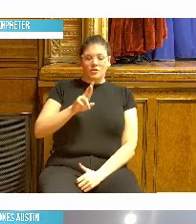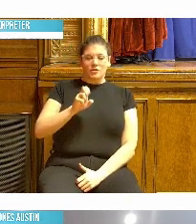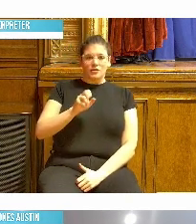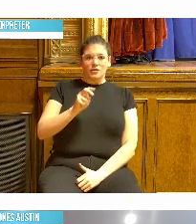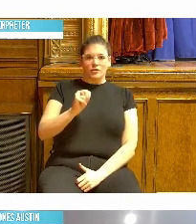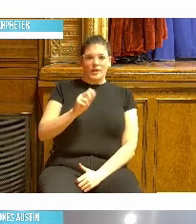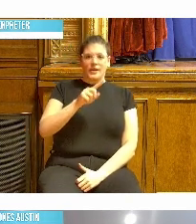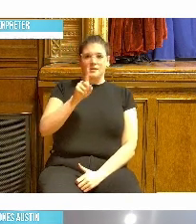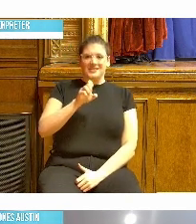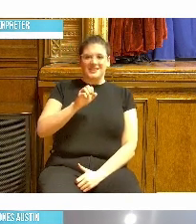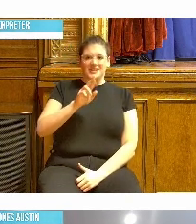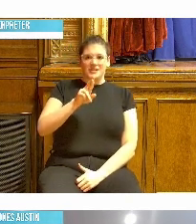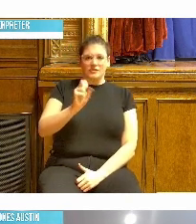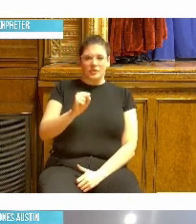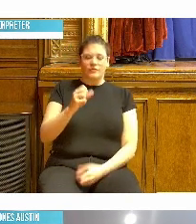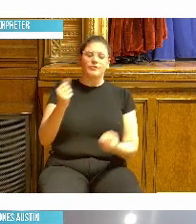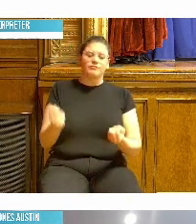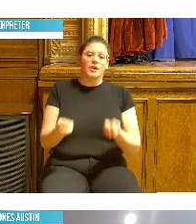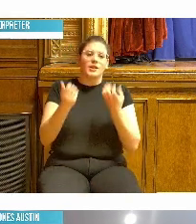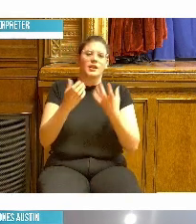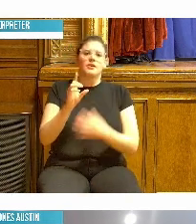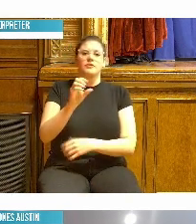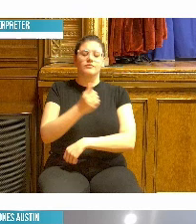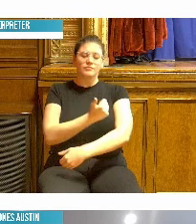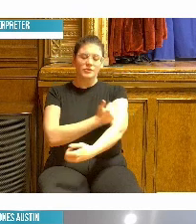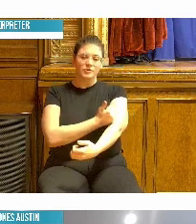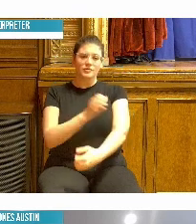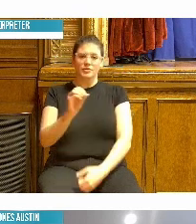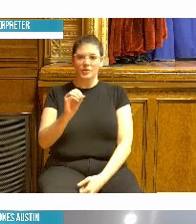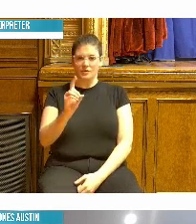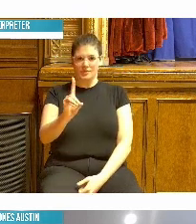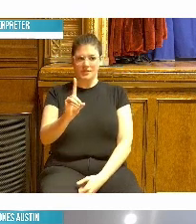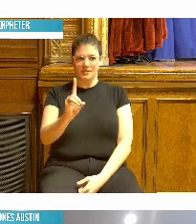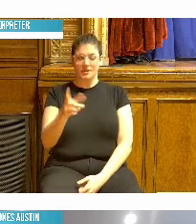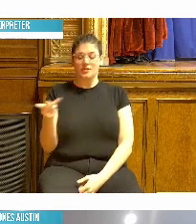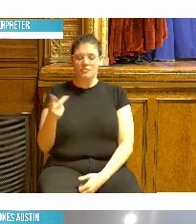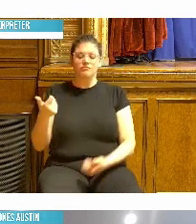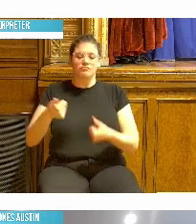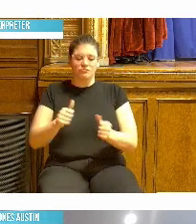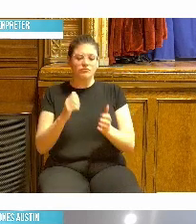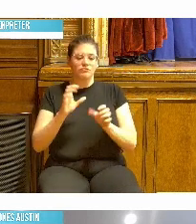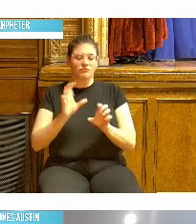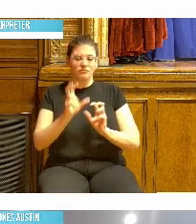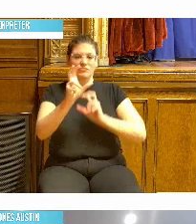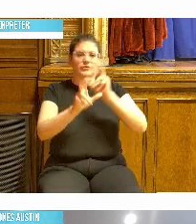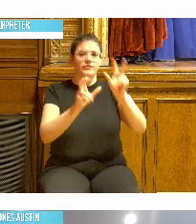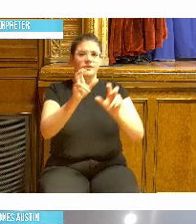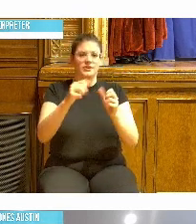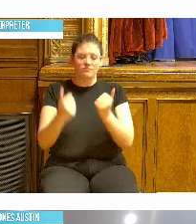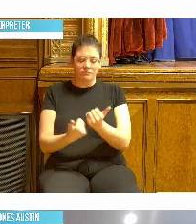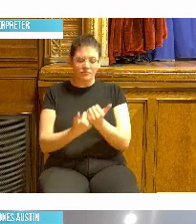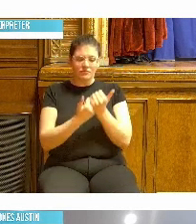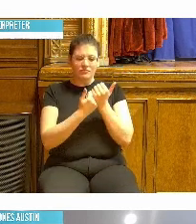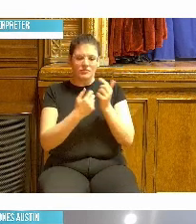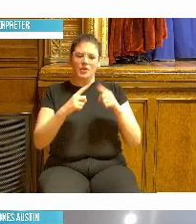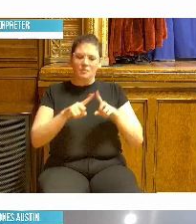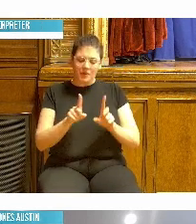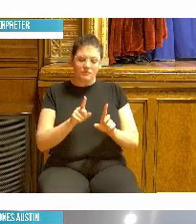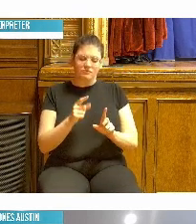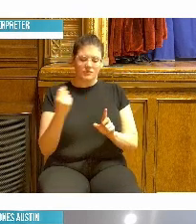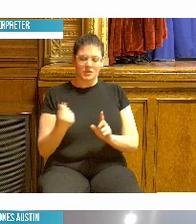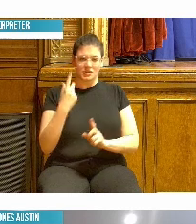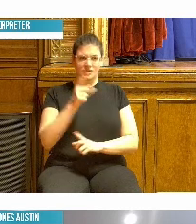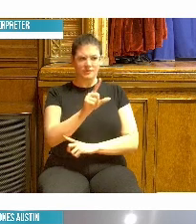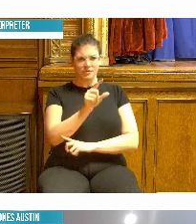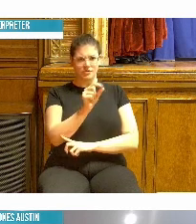and some great disinvestments. But at the same time, that community really came together in 2016 and